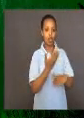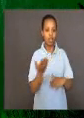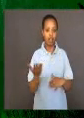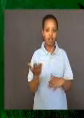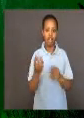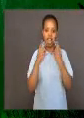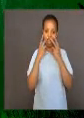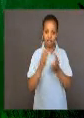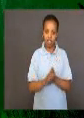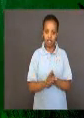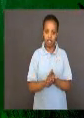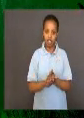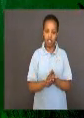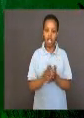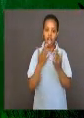Imagine a forest.